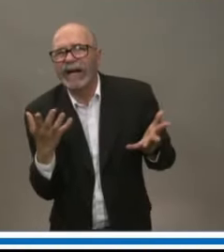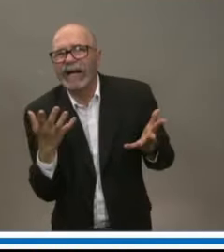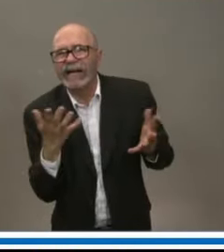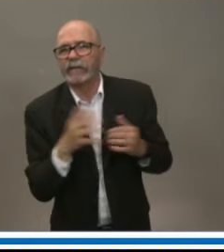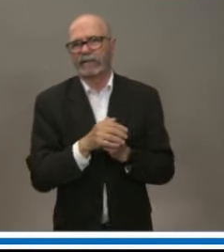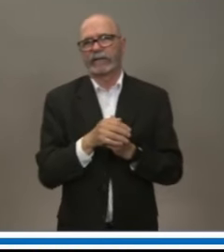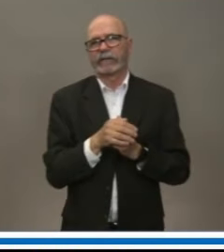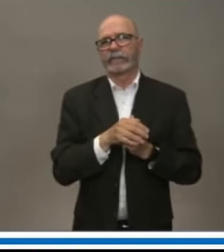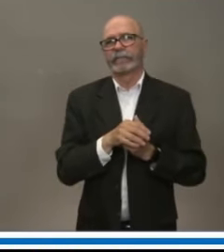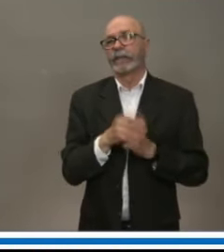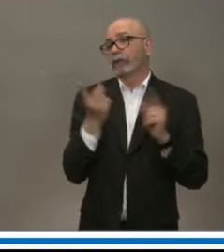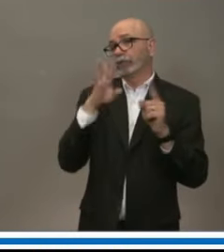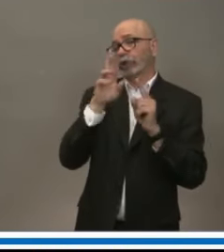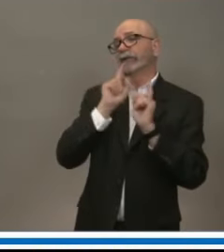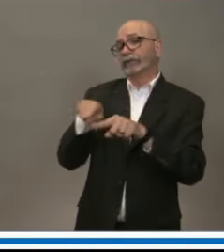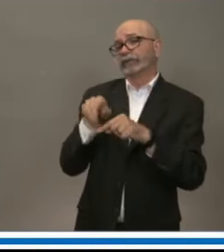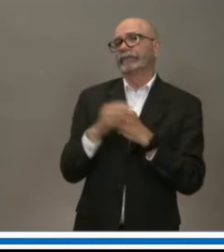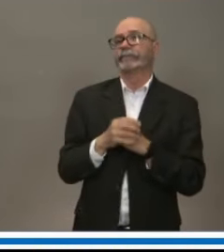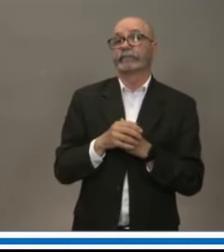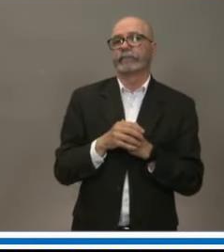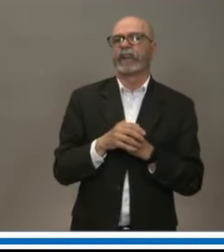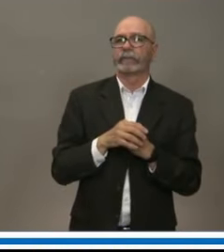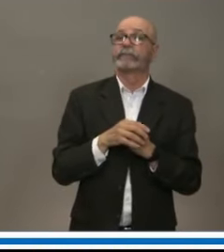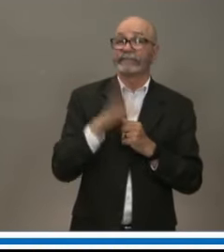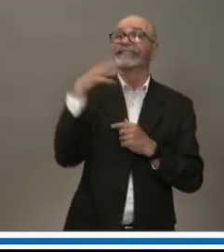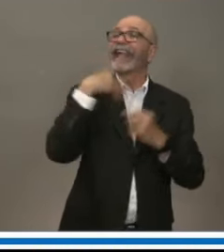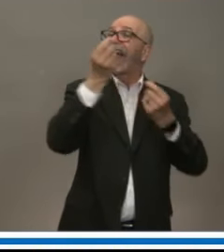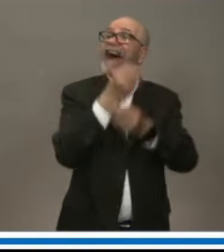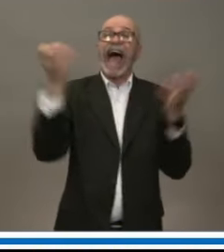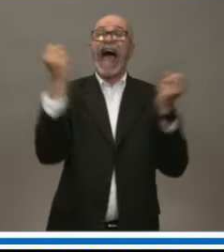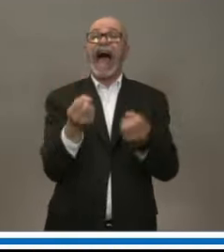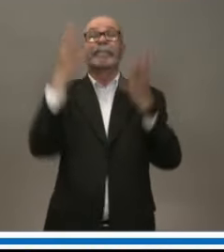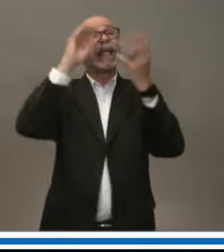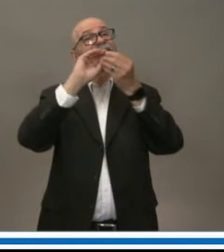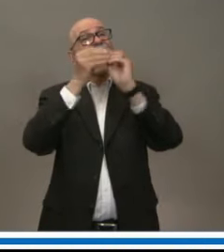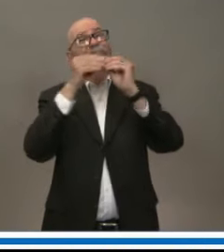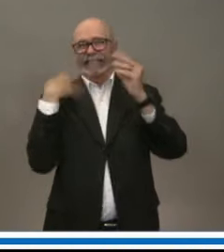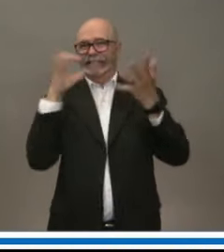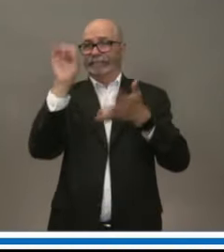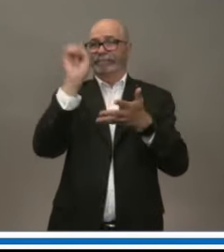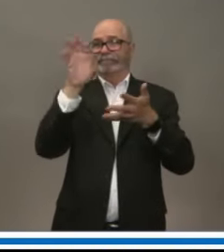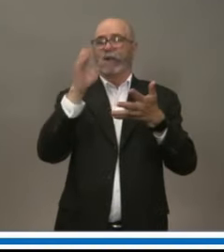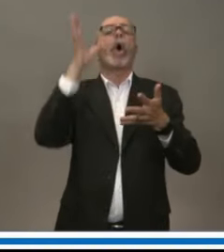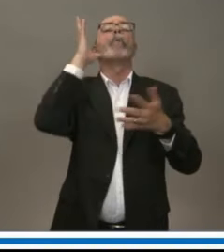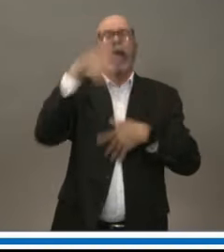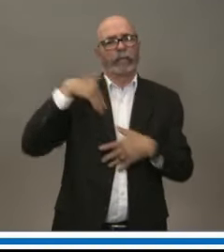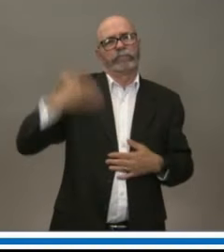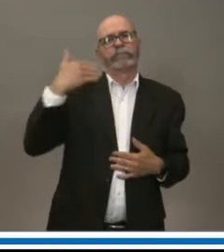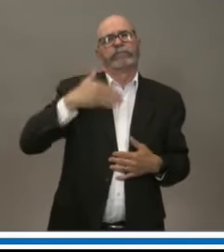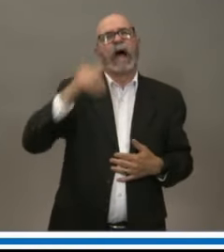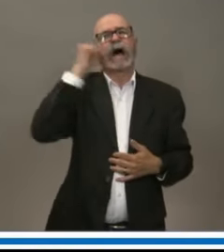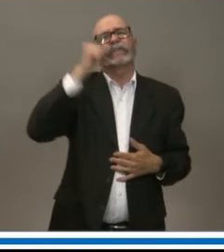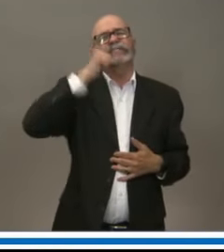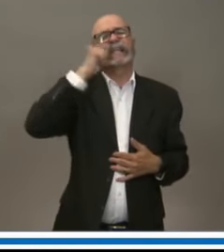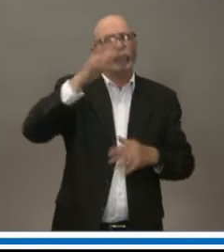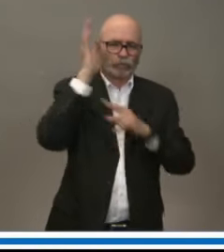numbers that I referred to and what's going to be in the now moving forward in the daily press release, their continuing care sector, which includes